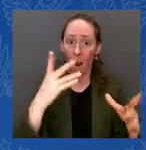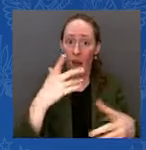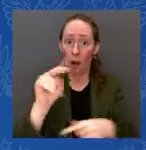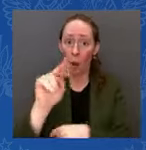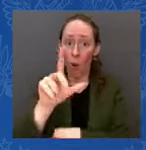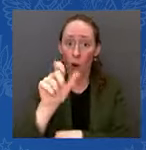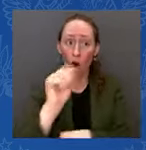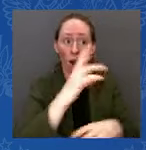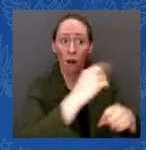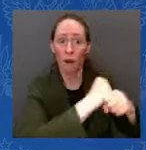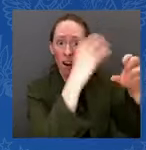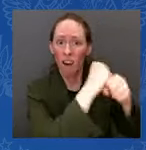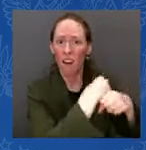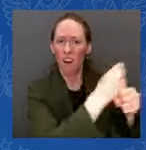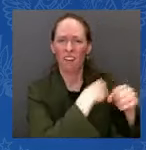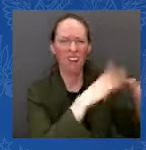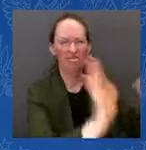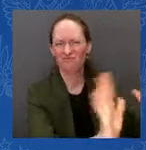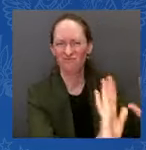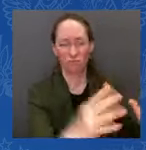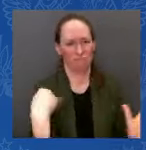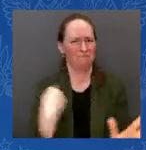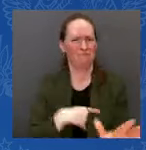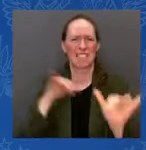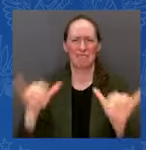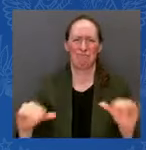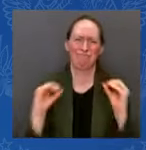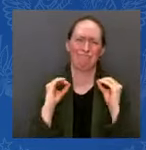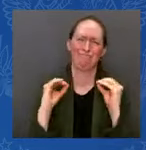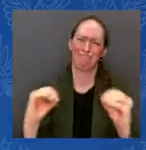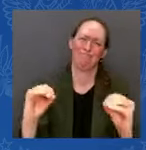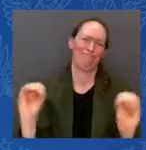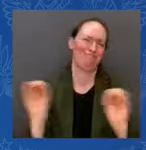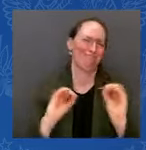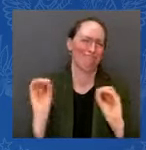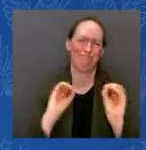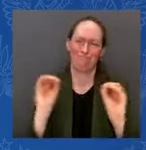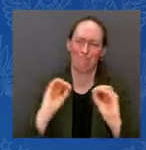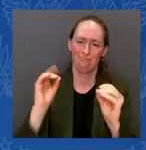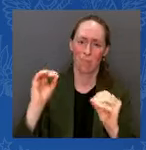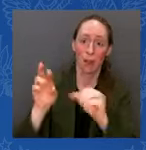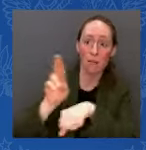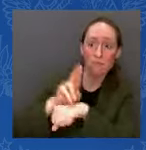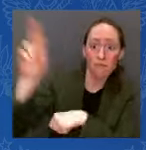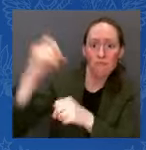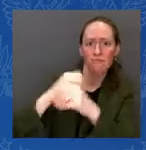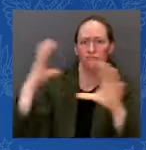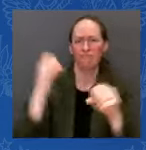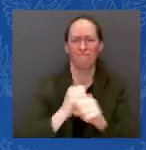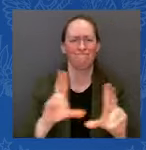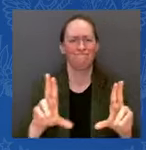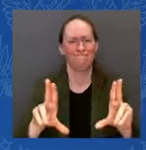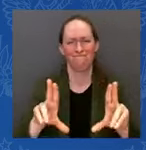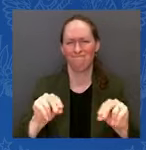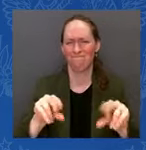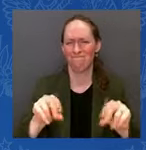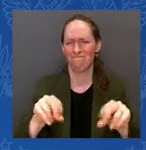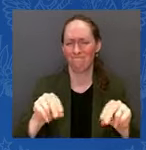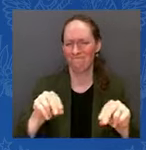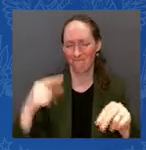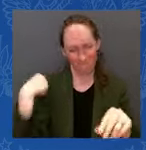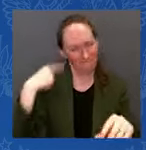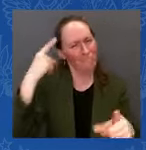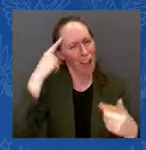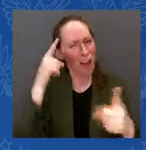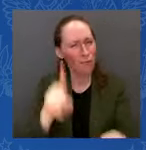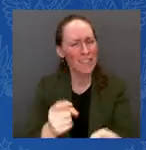under the Nuclear Non-Proliferation Treaty and the Treaty of Rarotonga. Our agreement unlocks a set